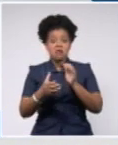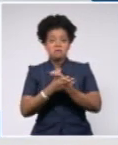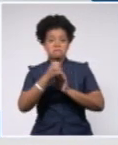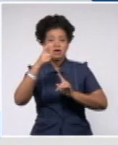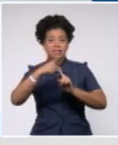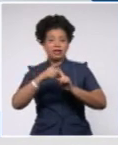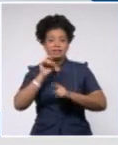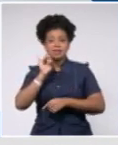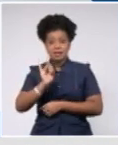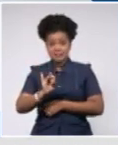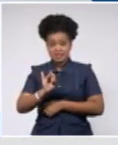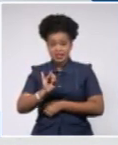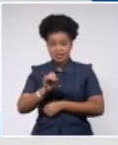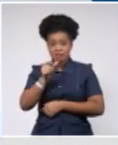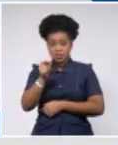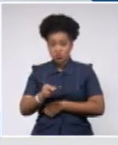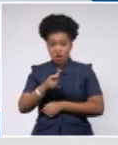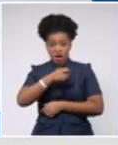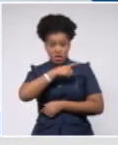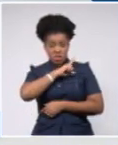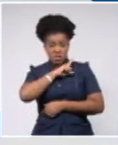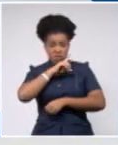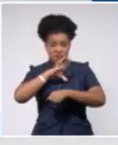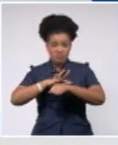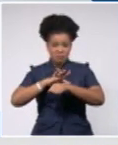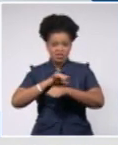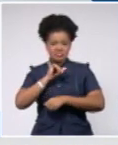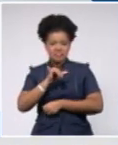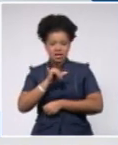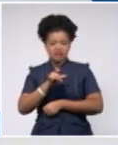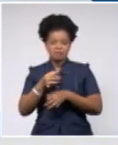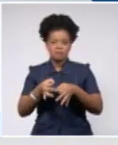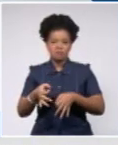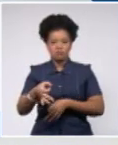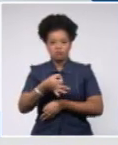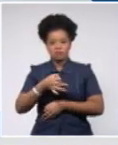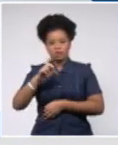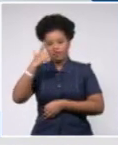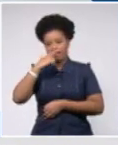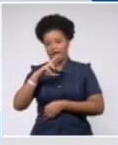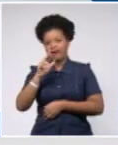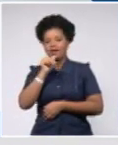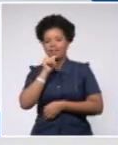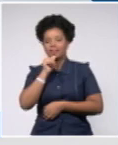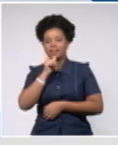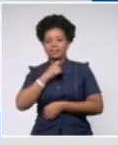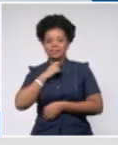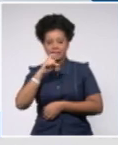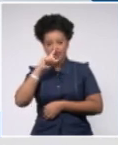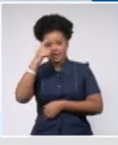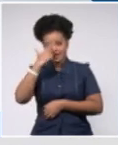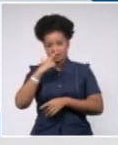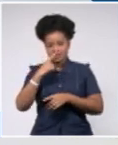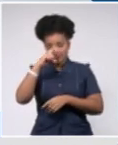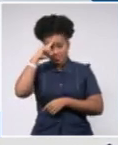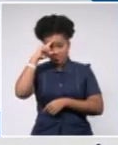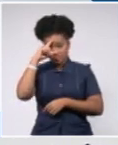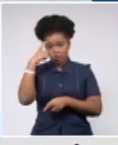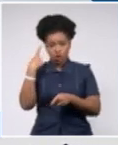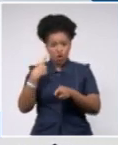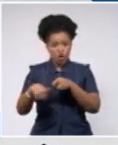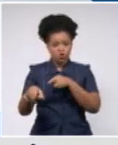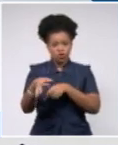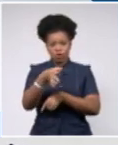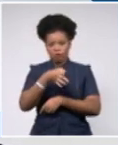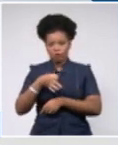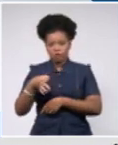of Cárdenas with 6 and Unión de Reyes with 1. The 5 cases